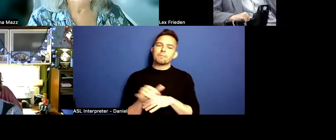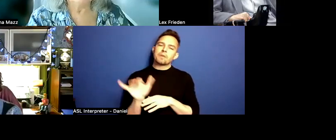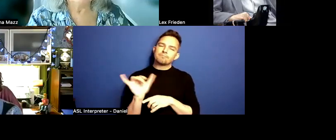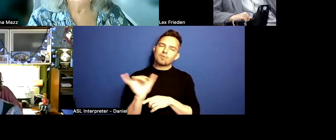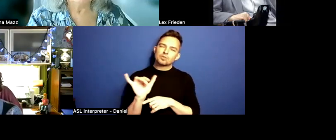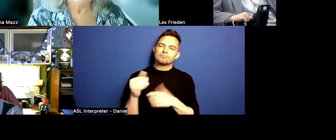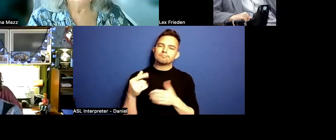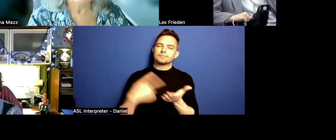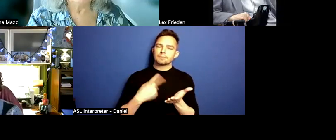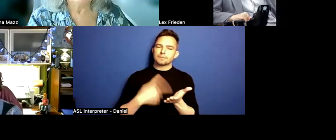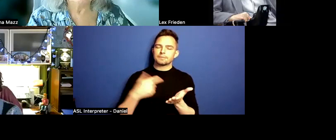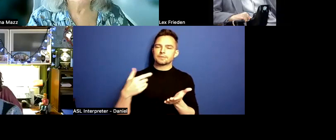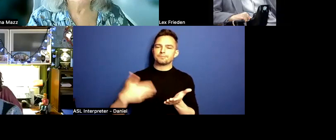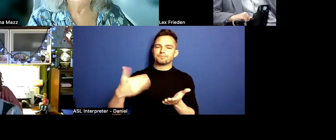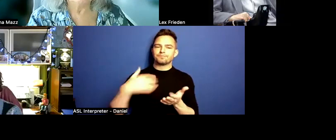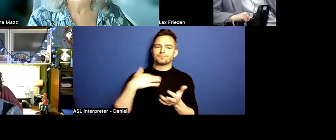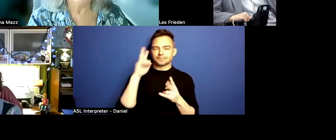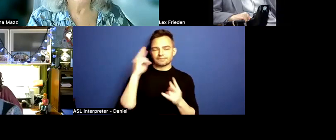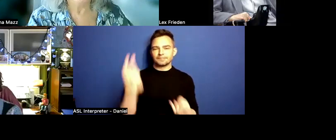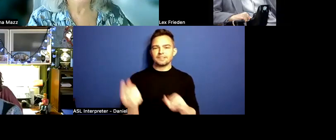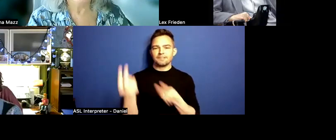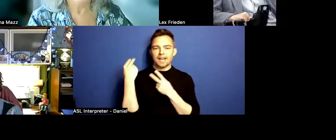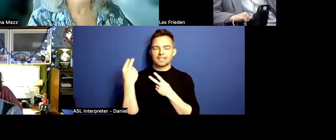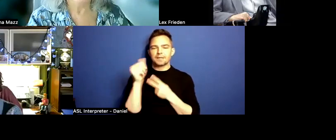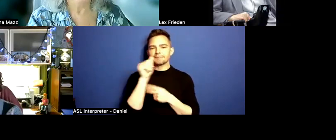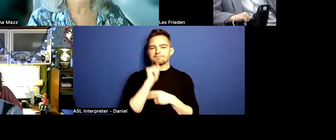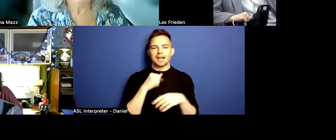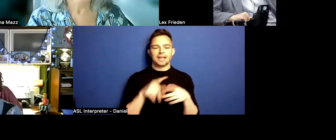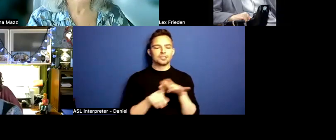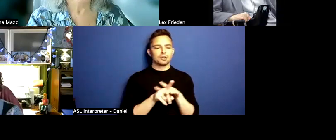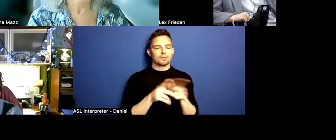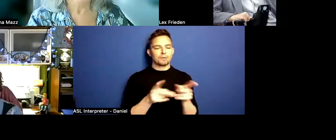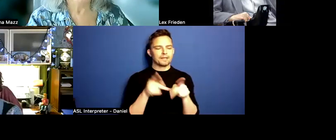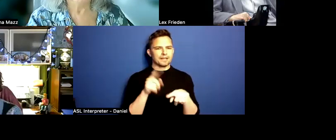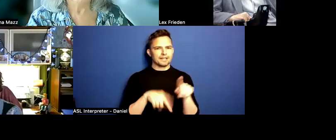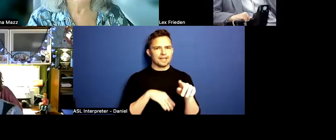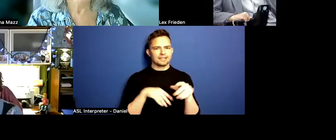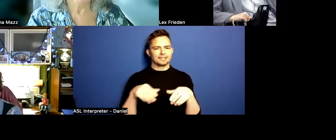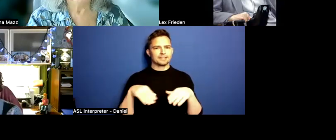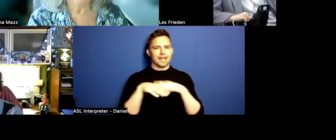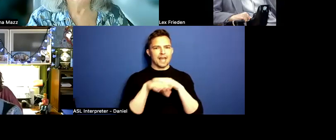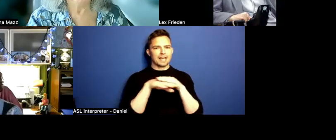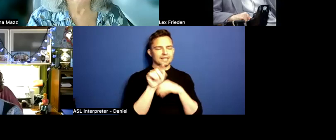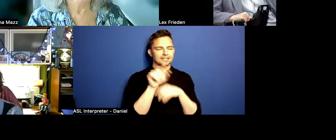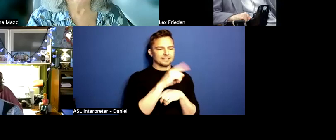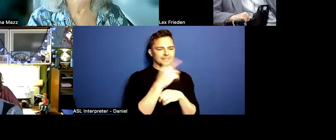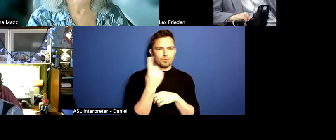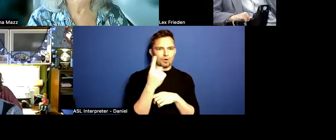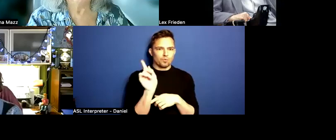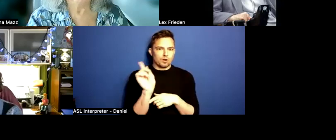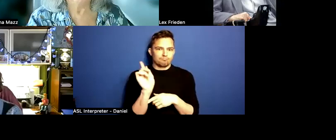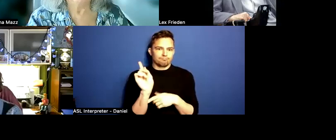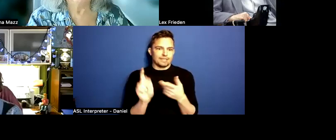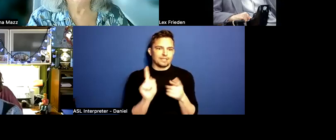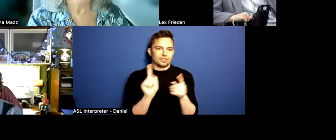from time to time, I have a flashback when I wind up in a place that I can't get to where I need to be